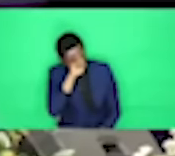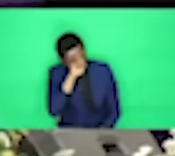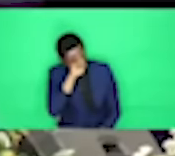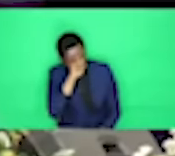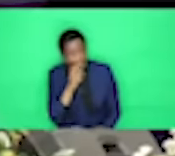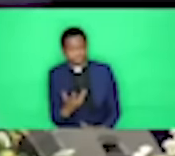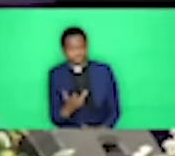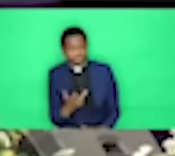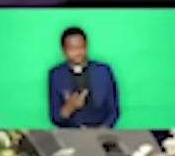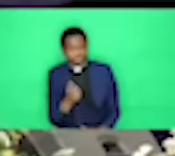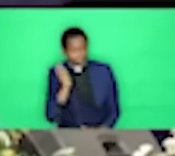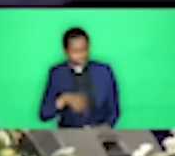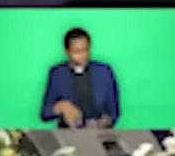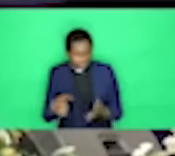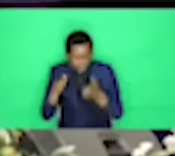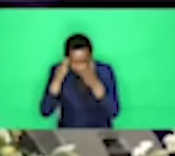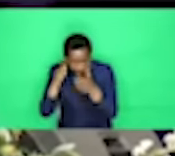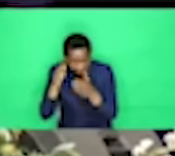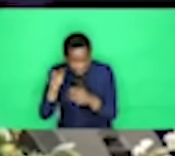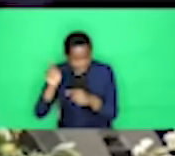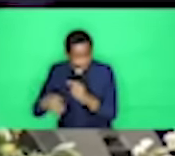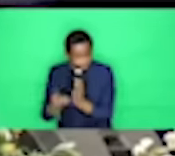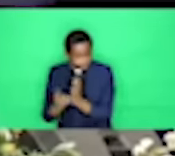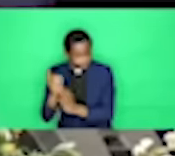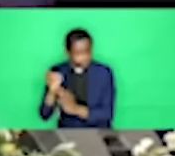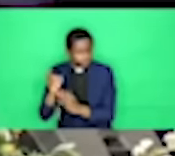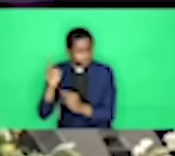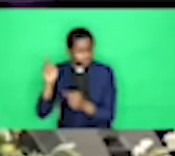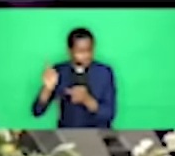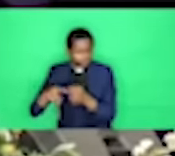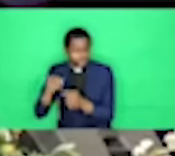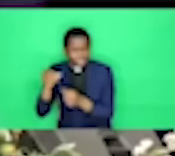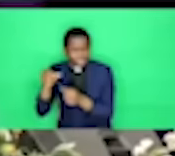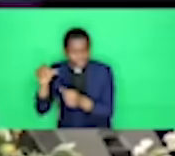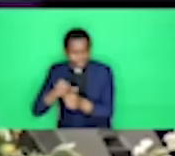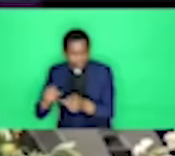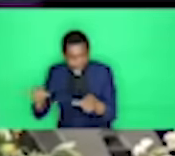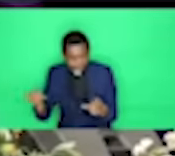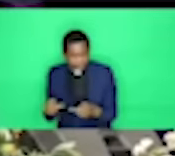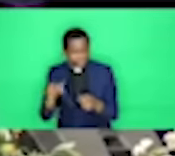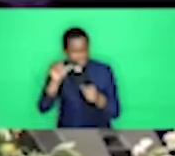We need to pay attention to the development of everyone. Our